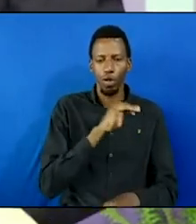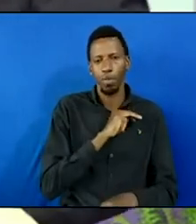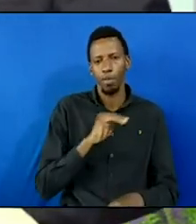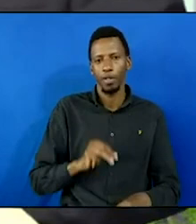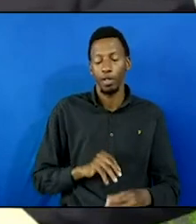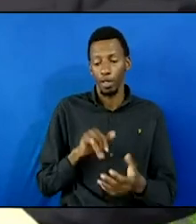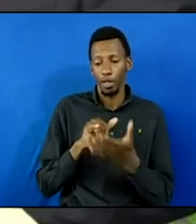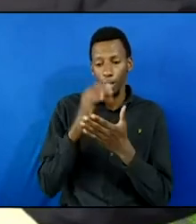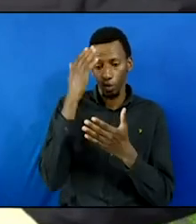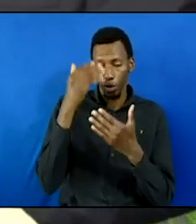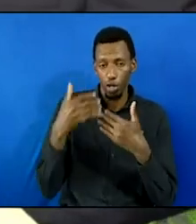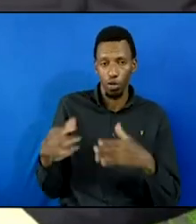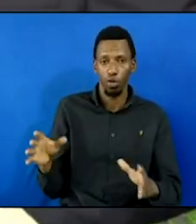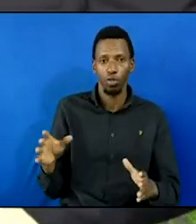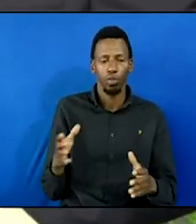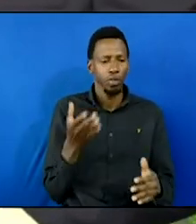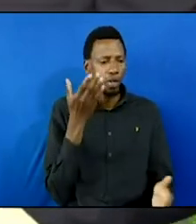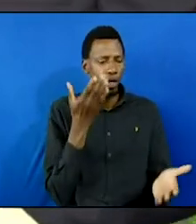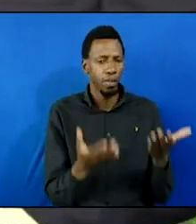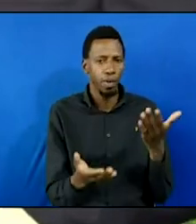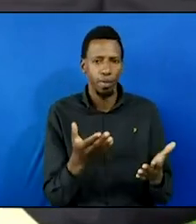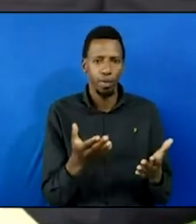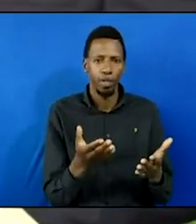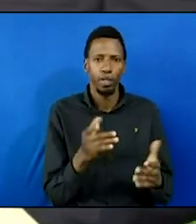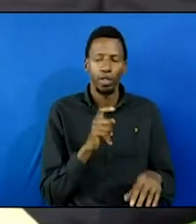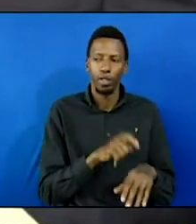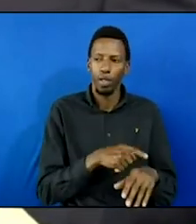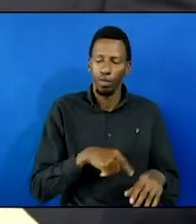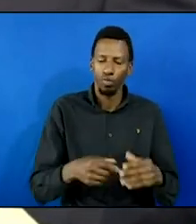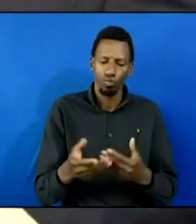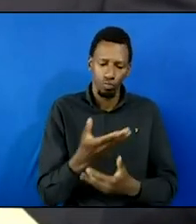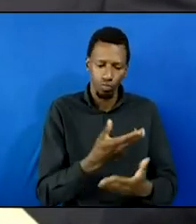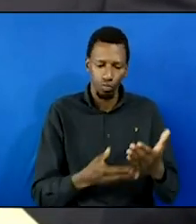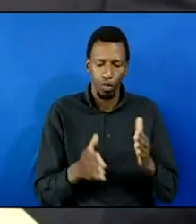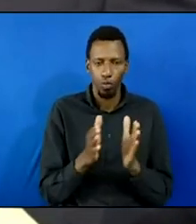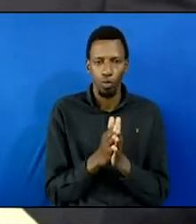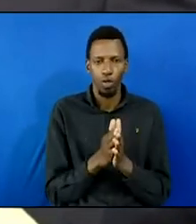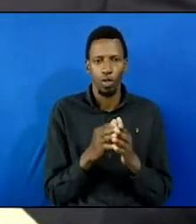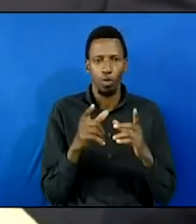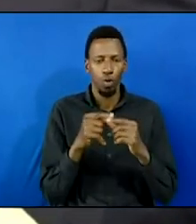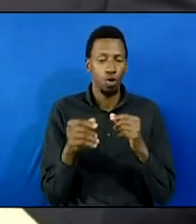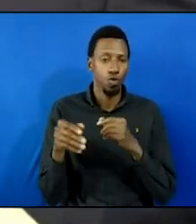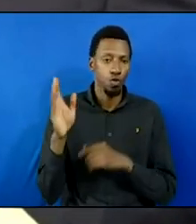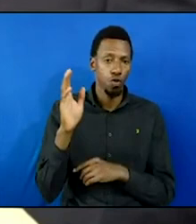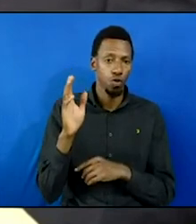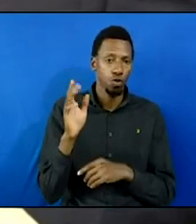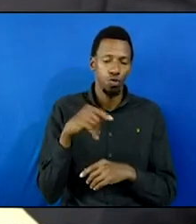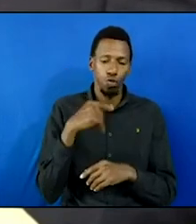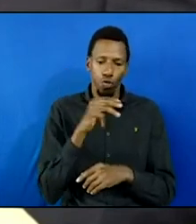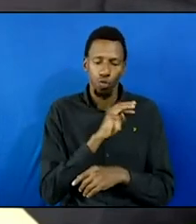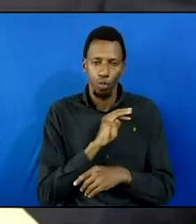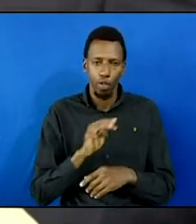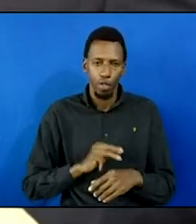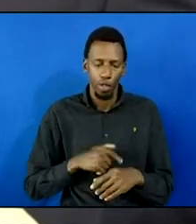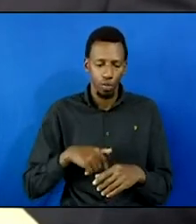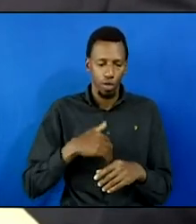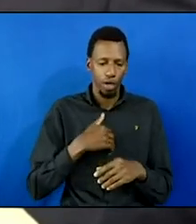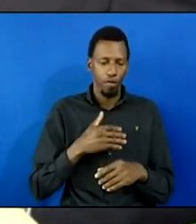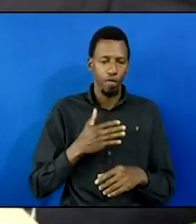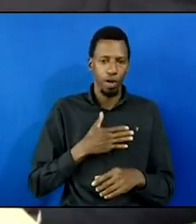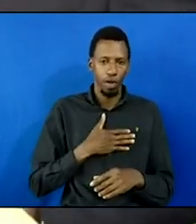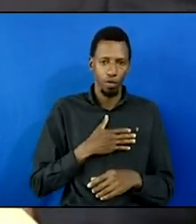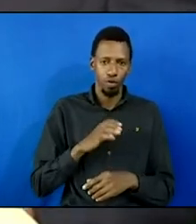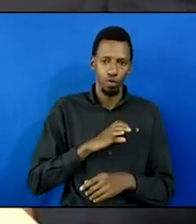is possible that in our interaction with the Word of God and what the Messiah is, we come with our